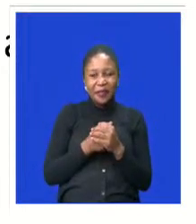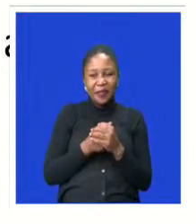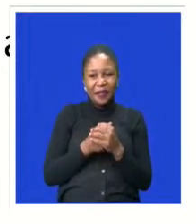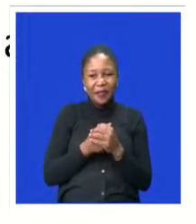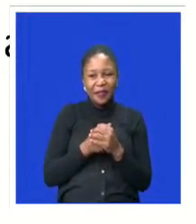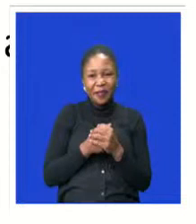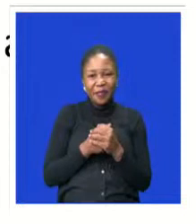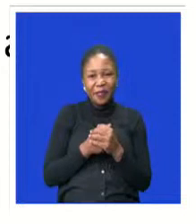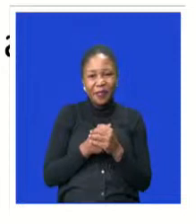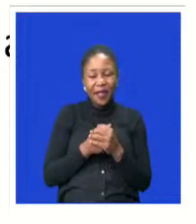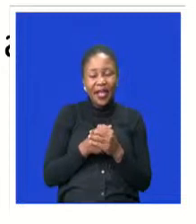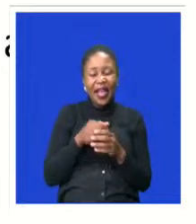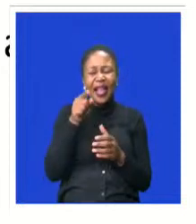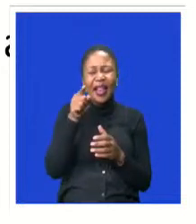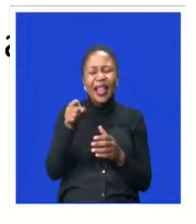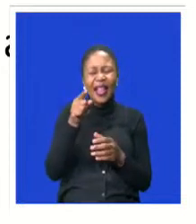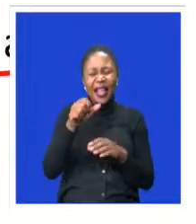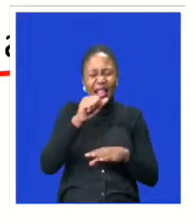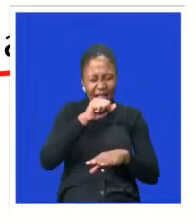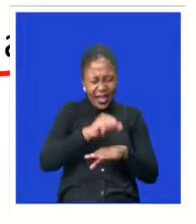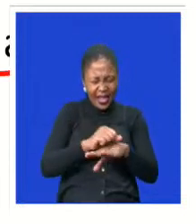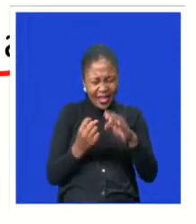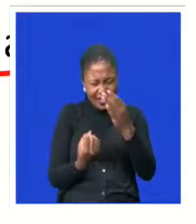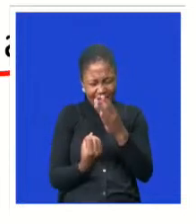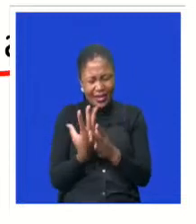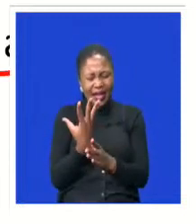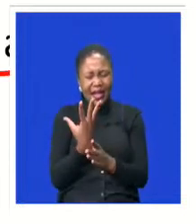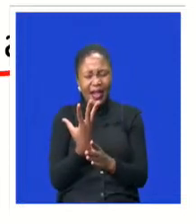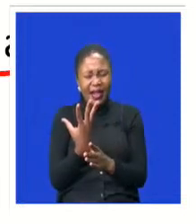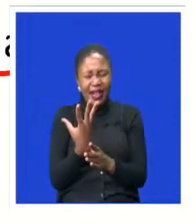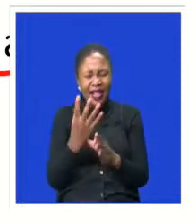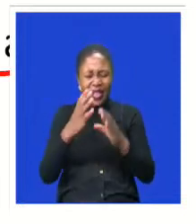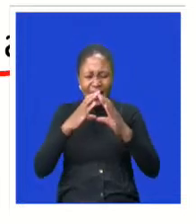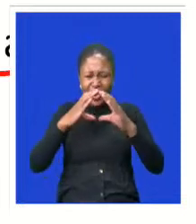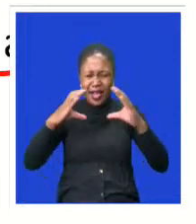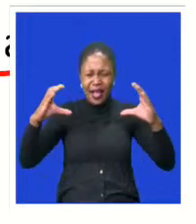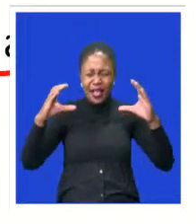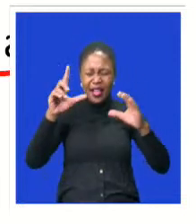begin with a capital letter and end with a full stop.